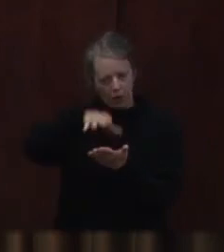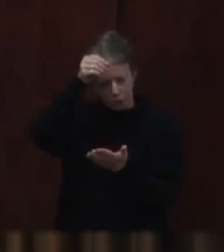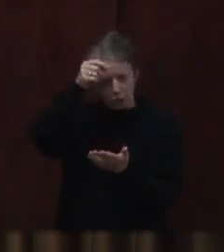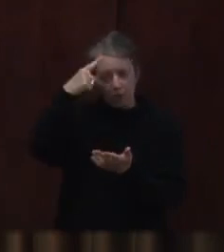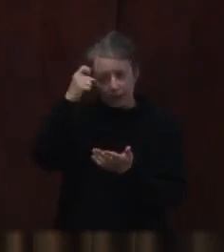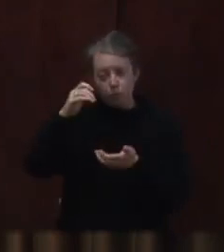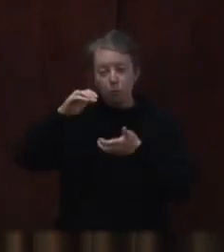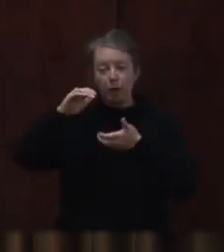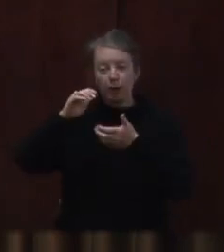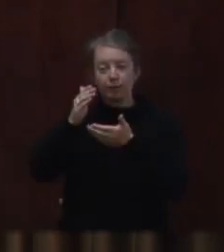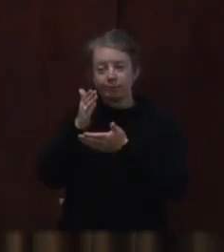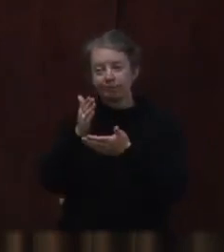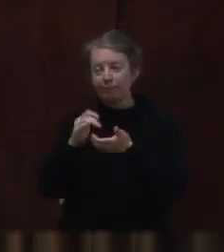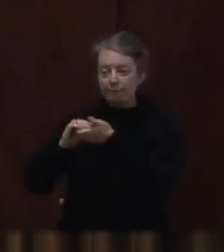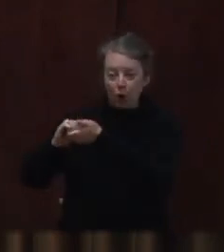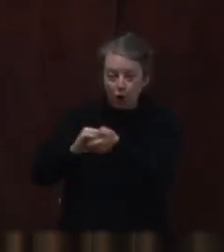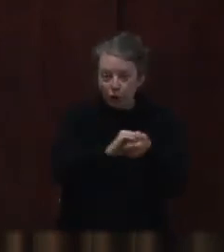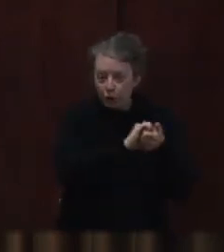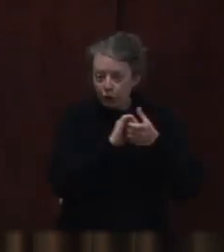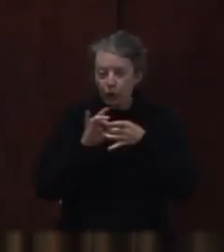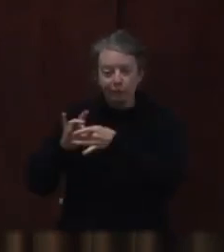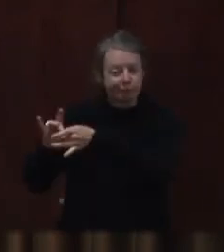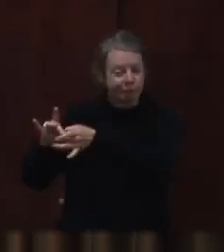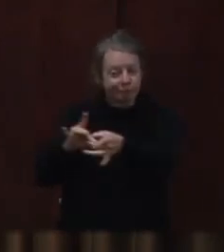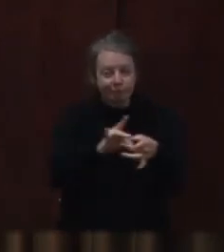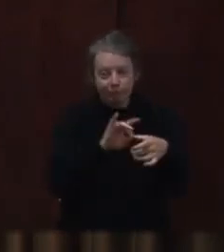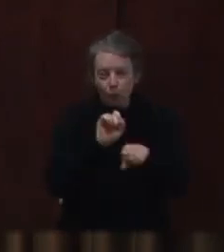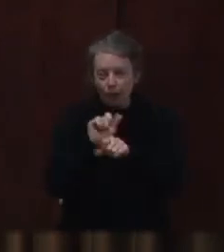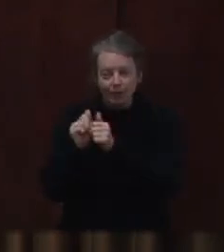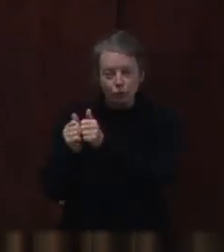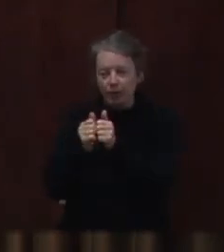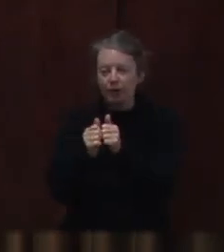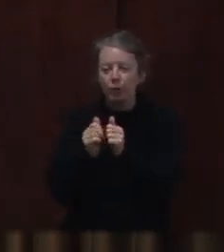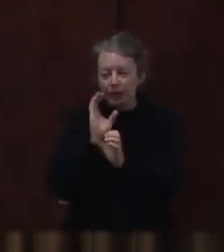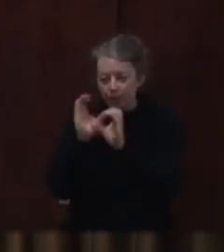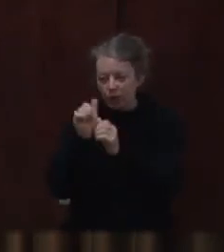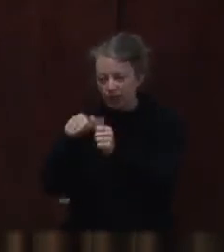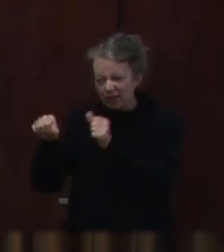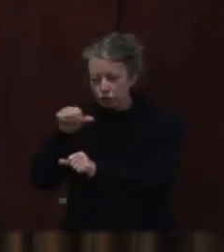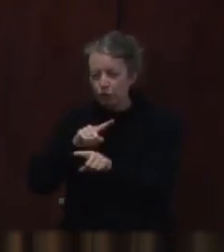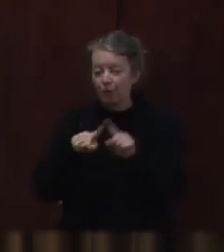and consortium together, and we talk to each other. Those enrolled in the federal